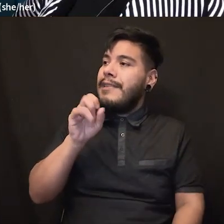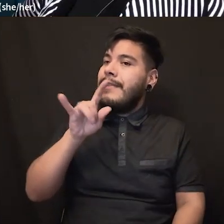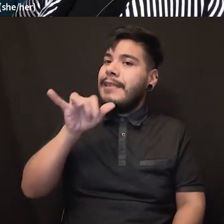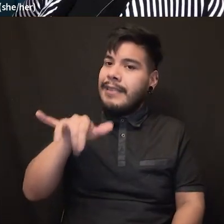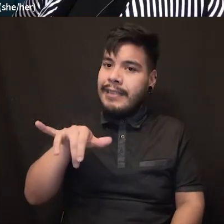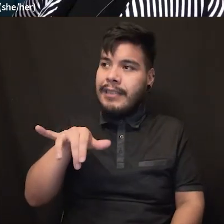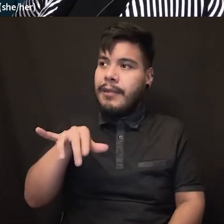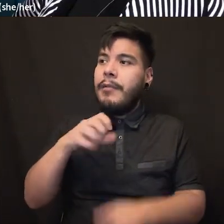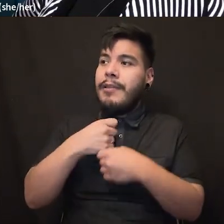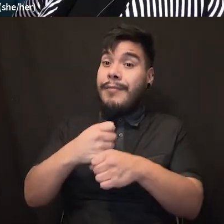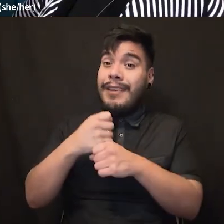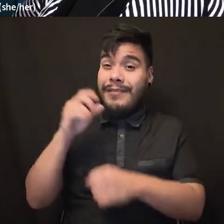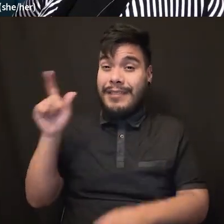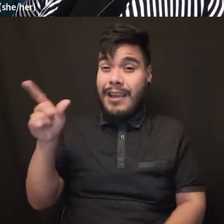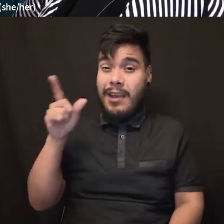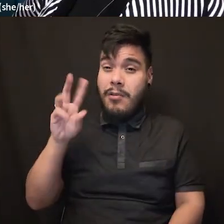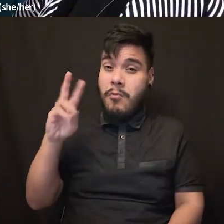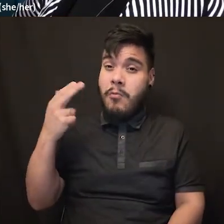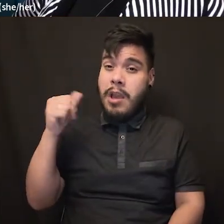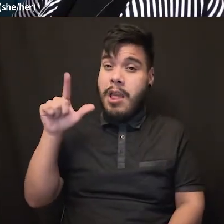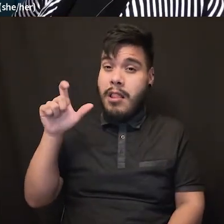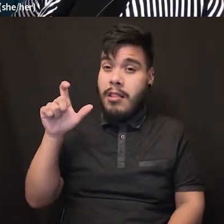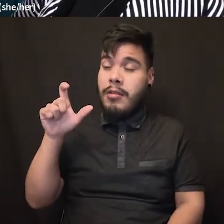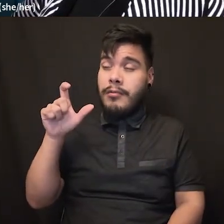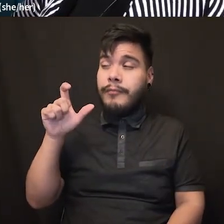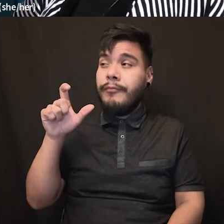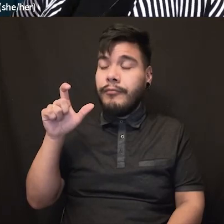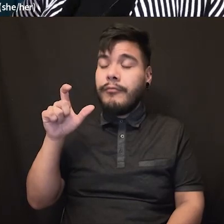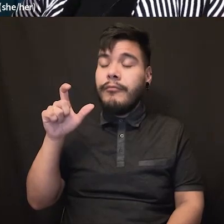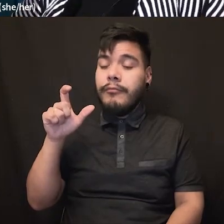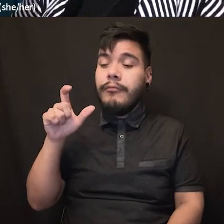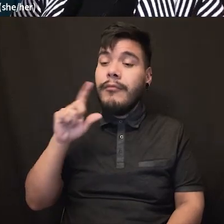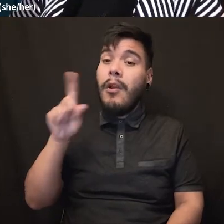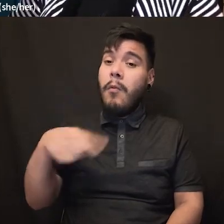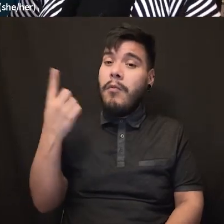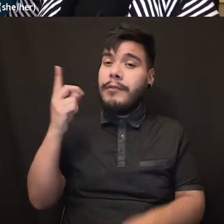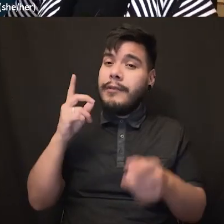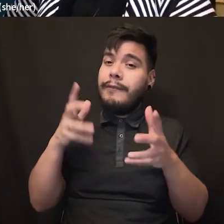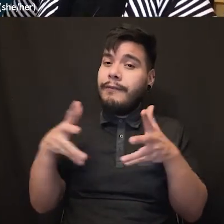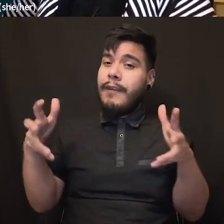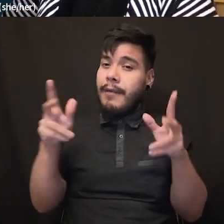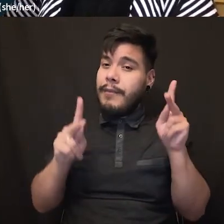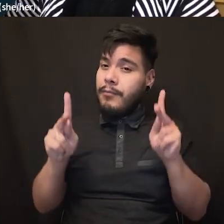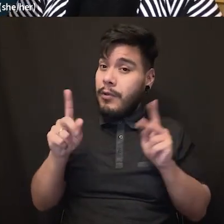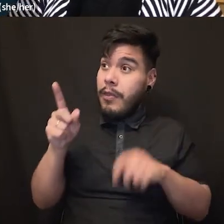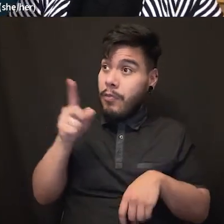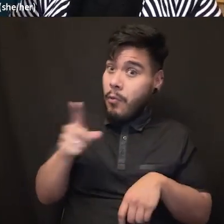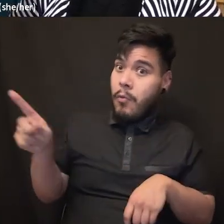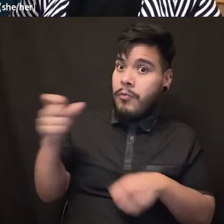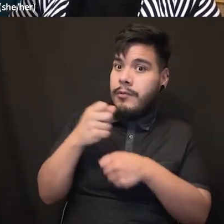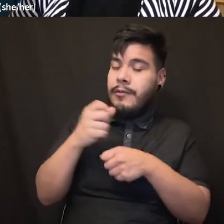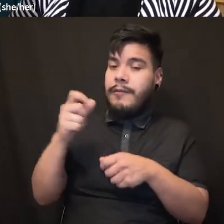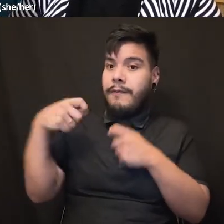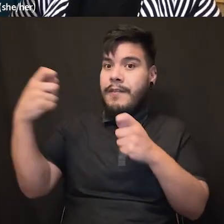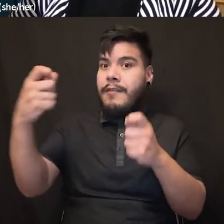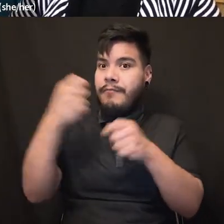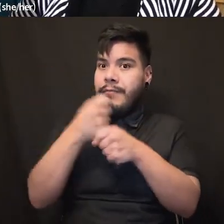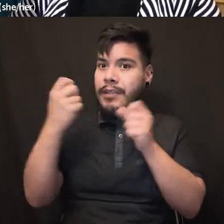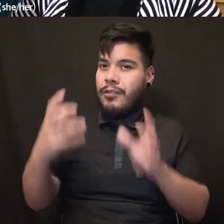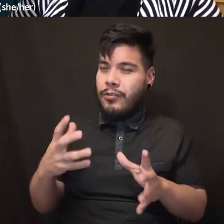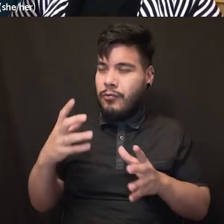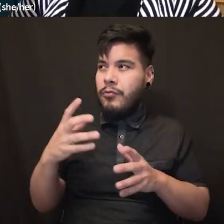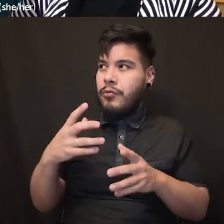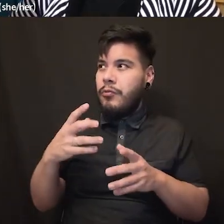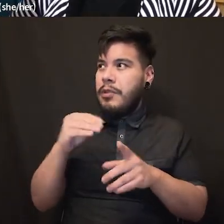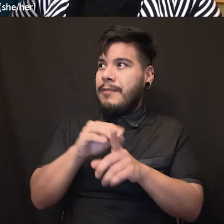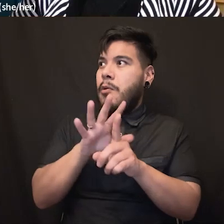making of the whale. And the, you know, that the only fat people that those filmmakers were exposed to in constructing that story were